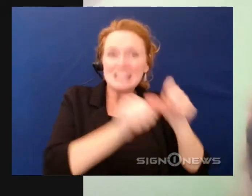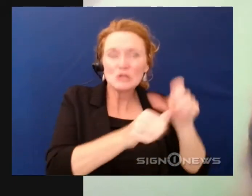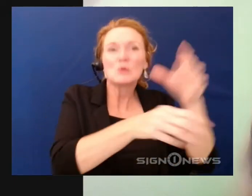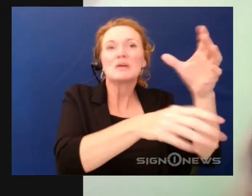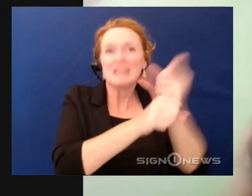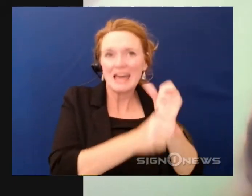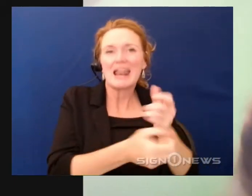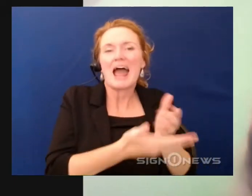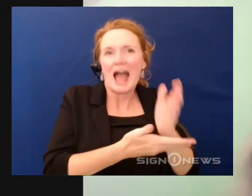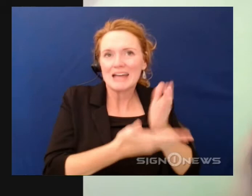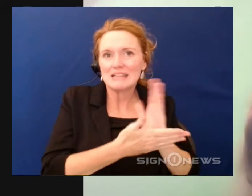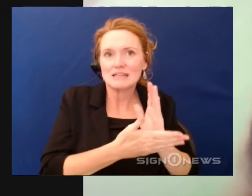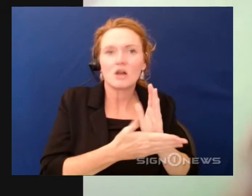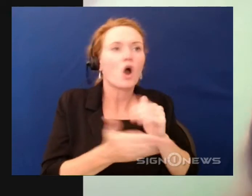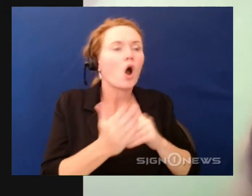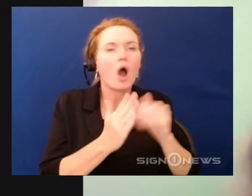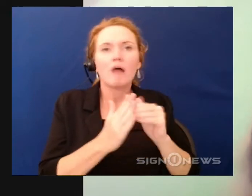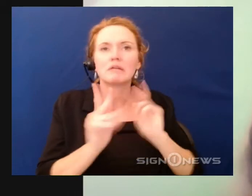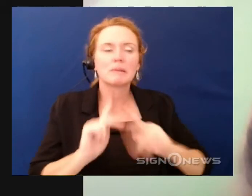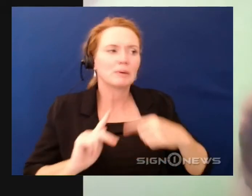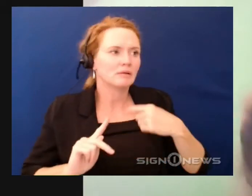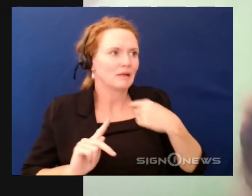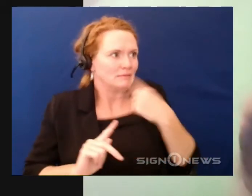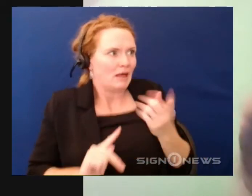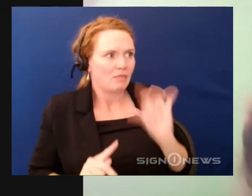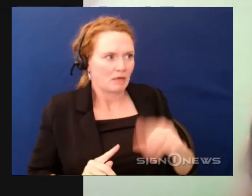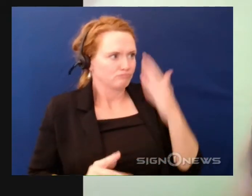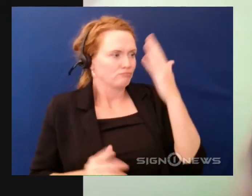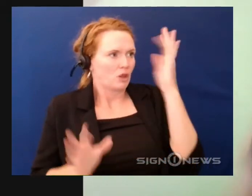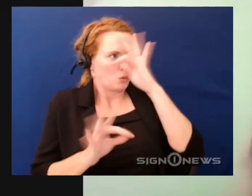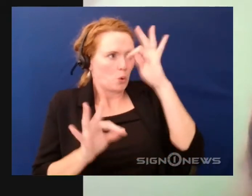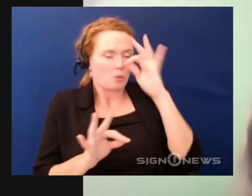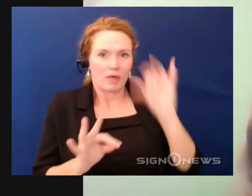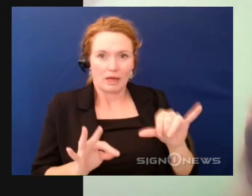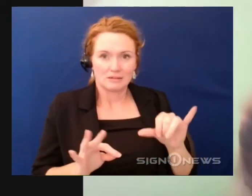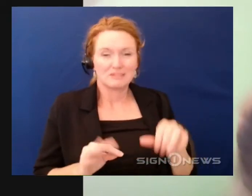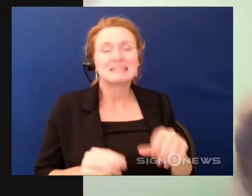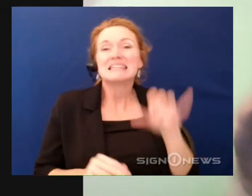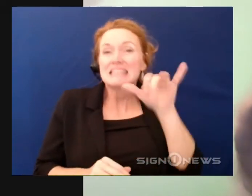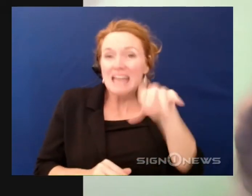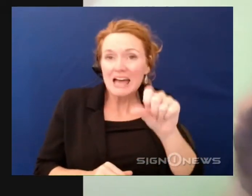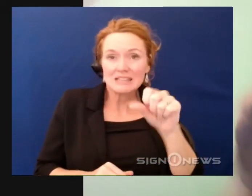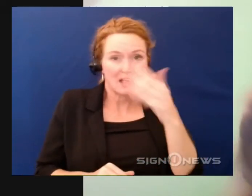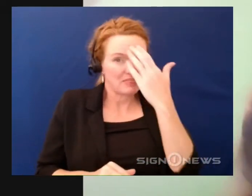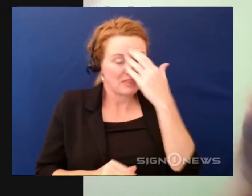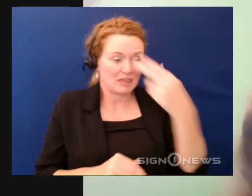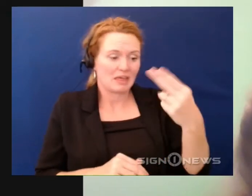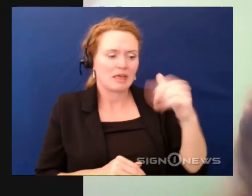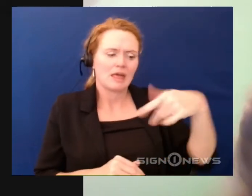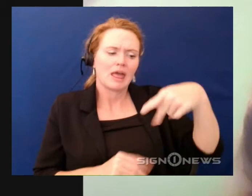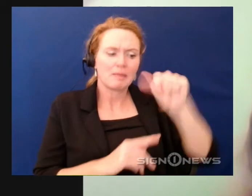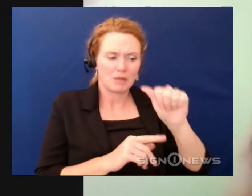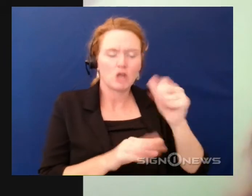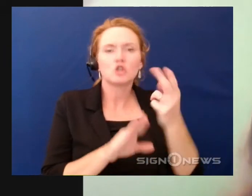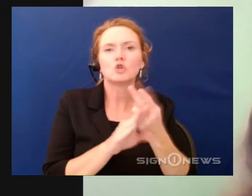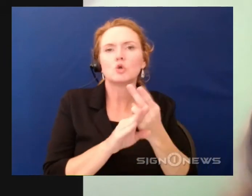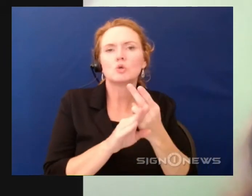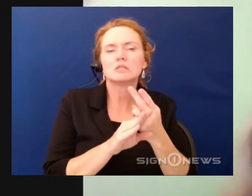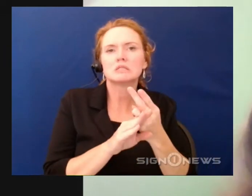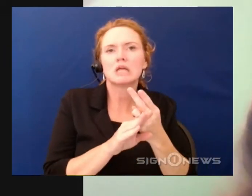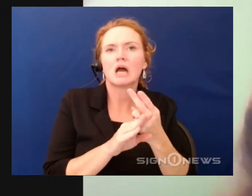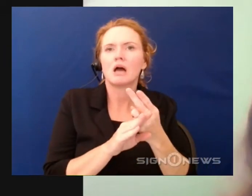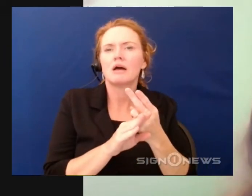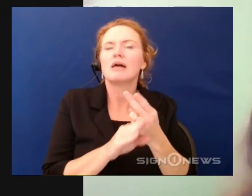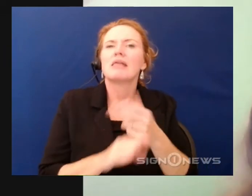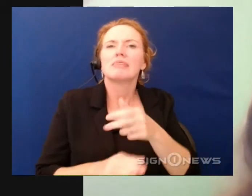that's not frequently told of people. And then the final thing is, yes, I think HIPAA is frequently used as a weapon, HIPAA being the health